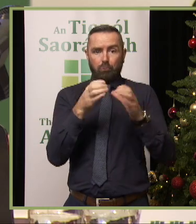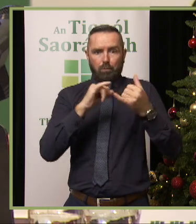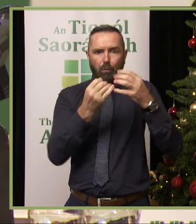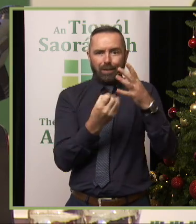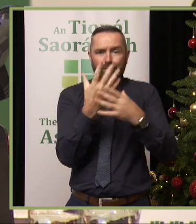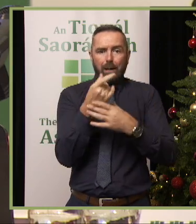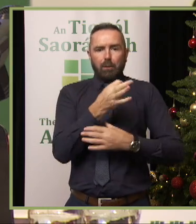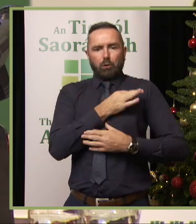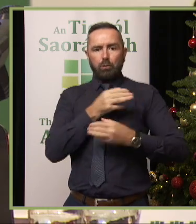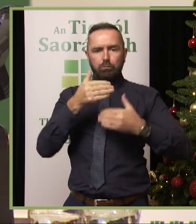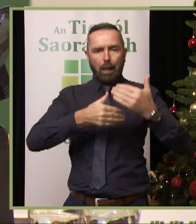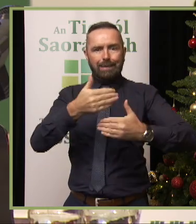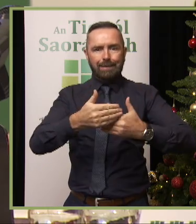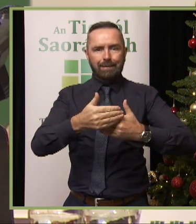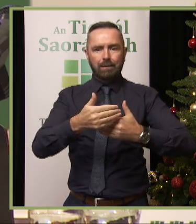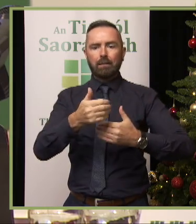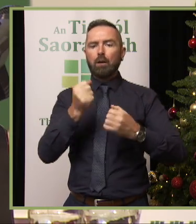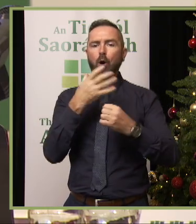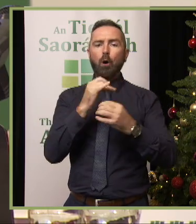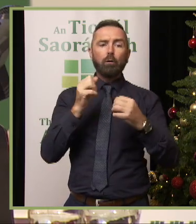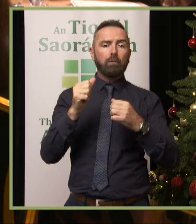in 16, all those in favour?